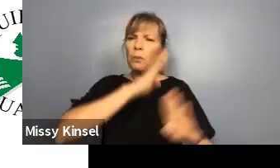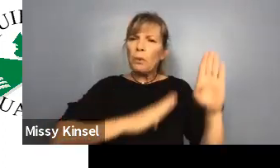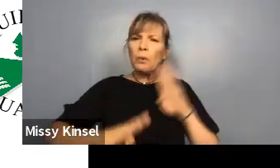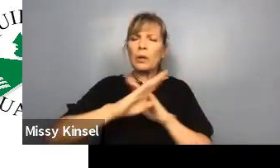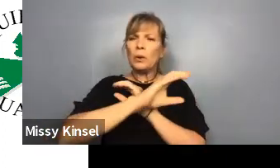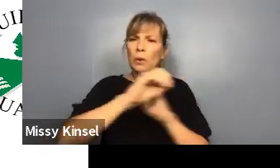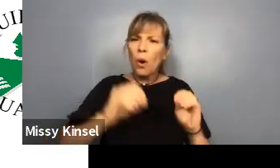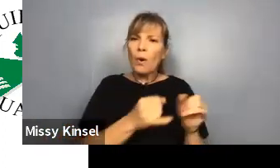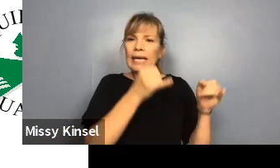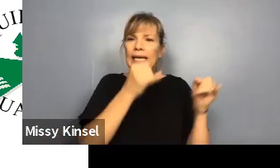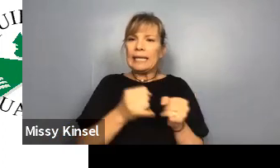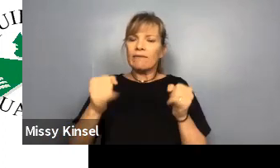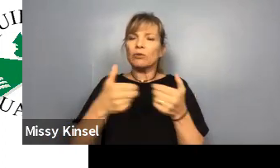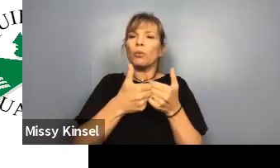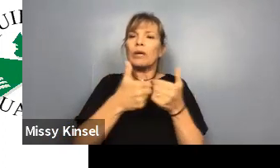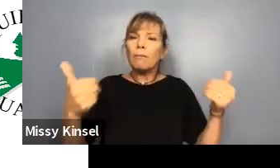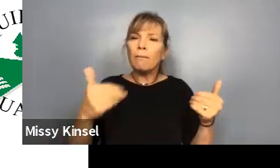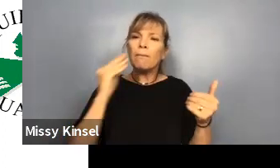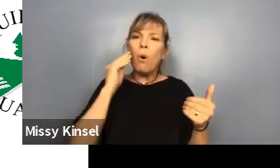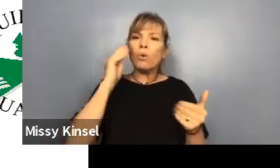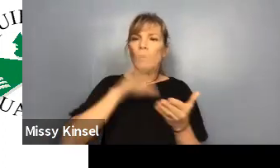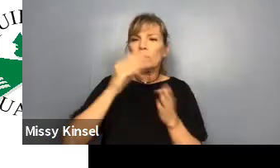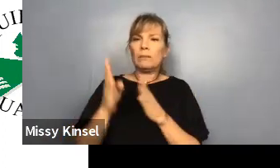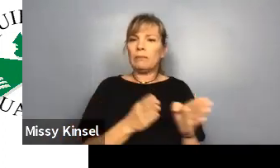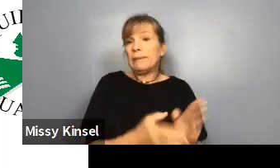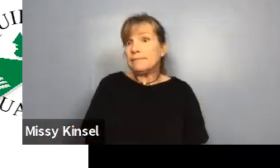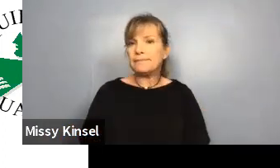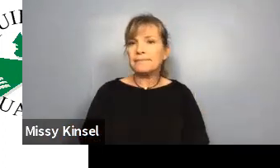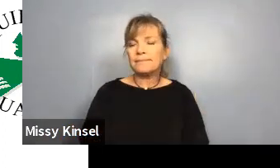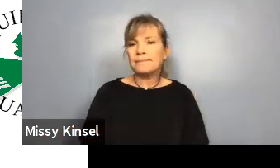an individualized remote learning plan.